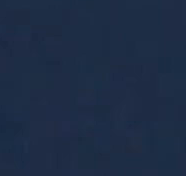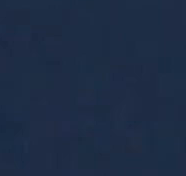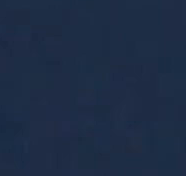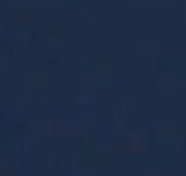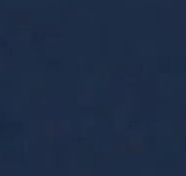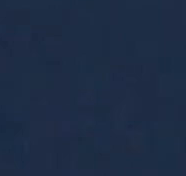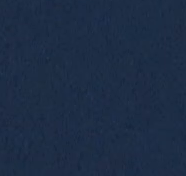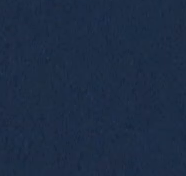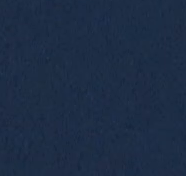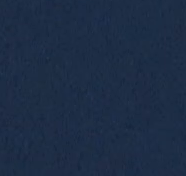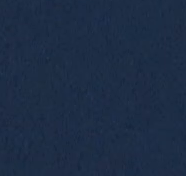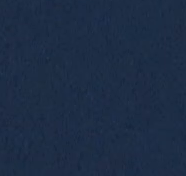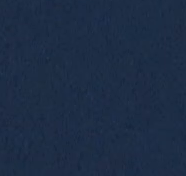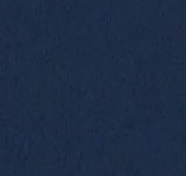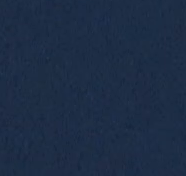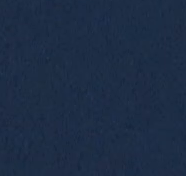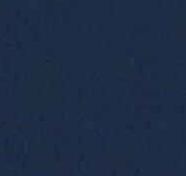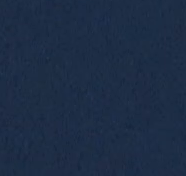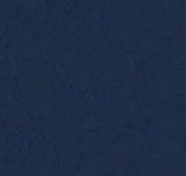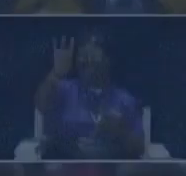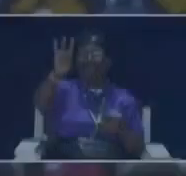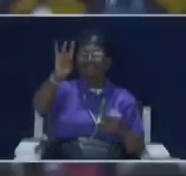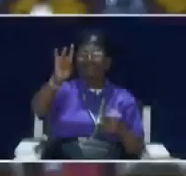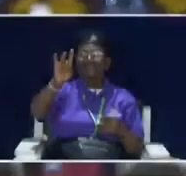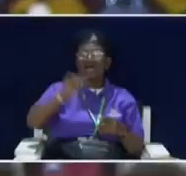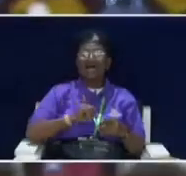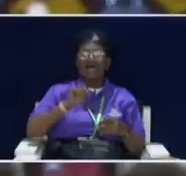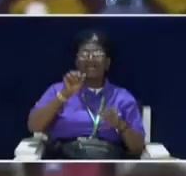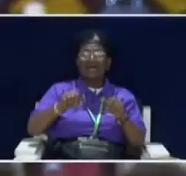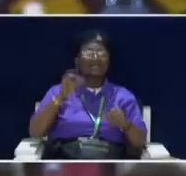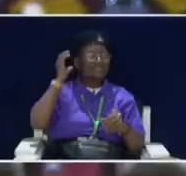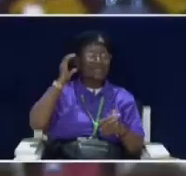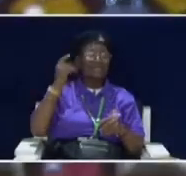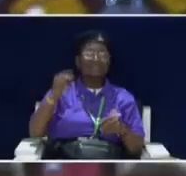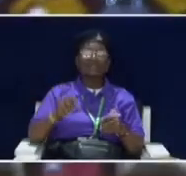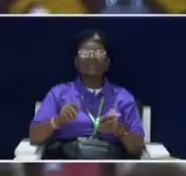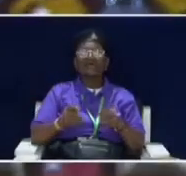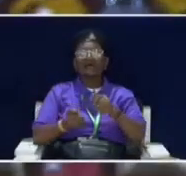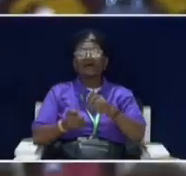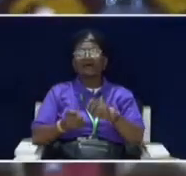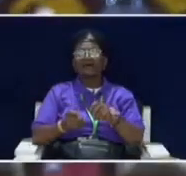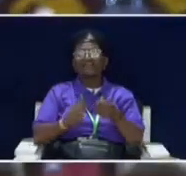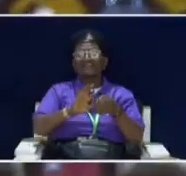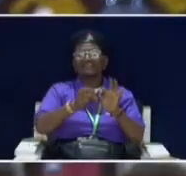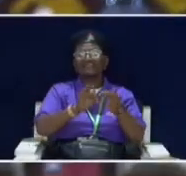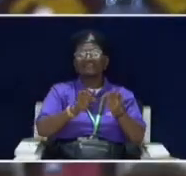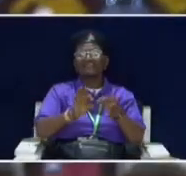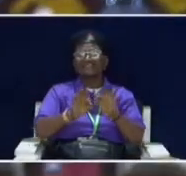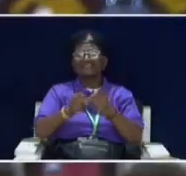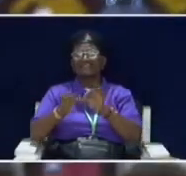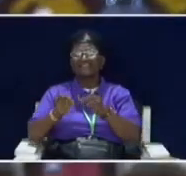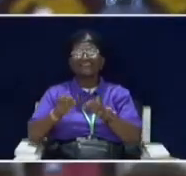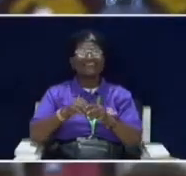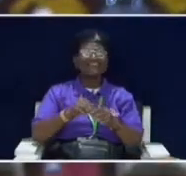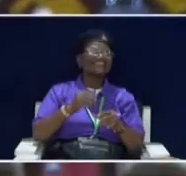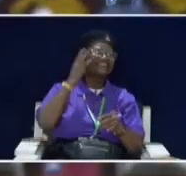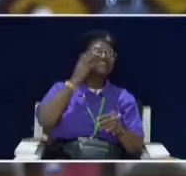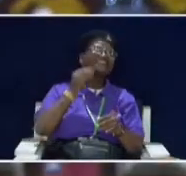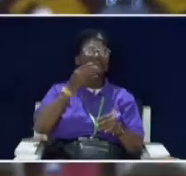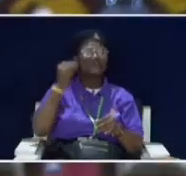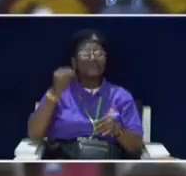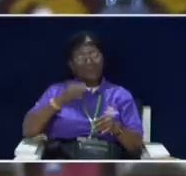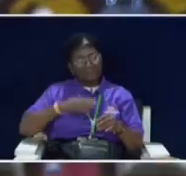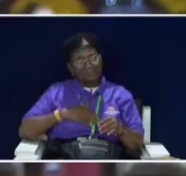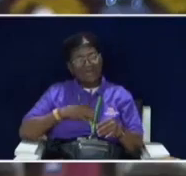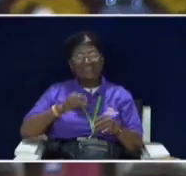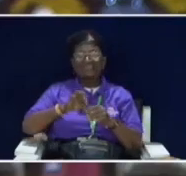chapter 14, verse 21 to 28. I can hear the translators translating in French and in Yoruba telling my spirit, slow down.